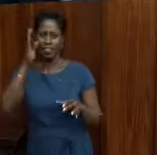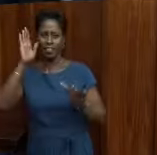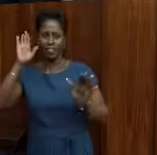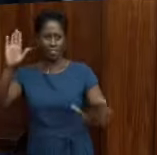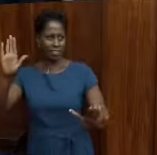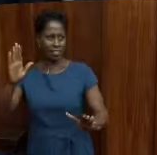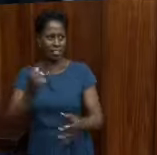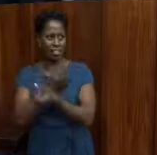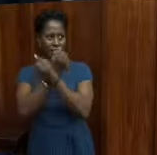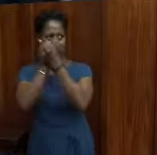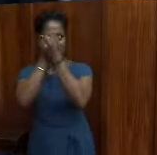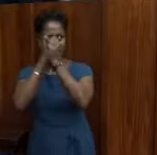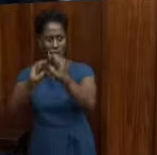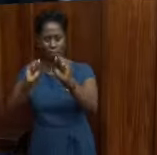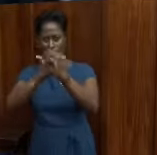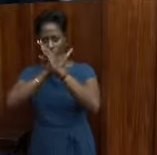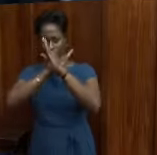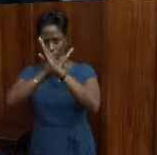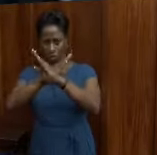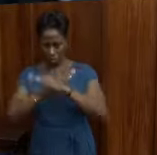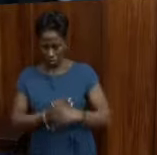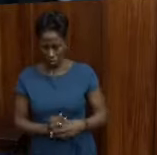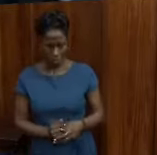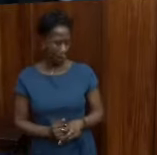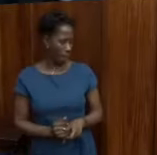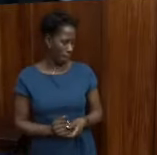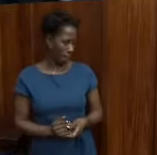the last government,